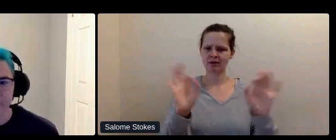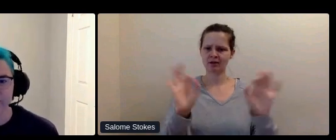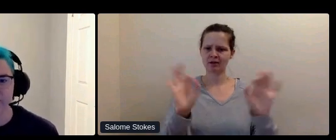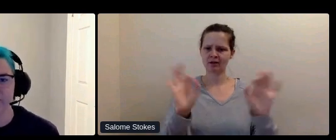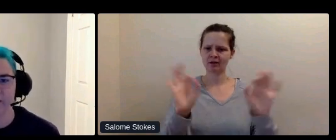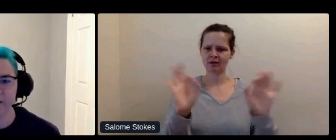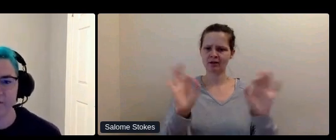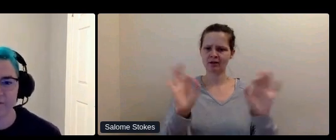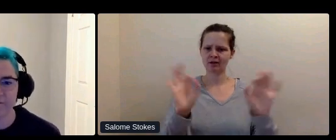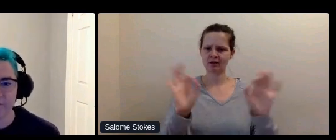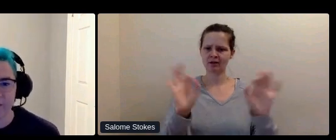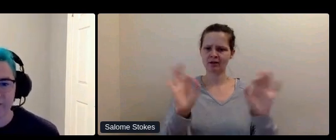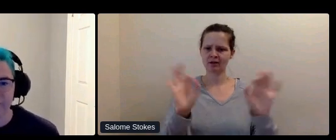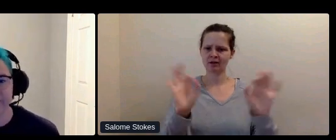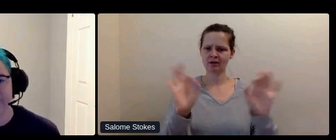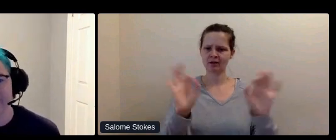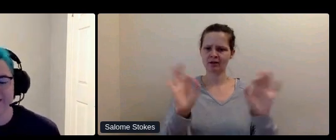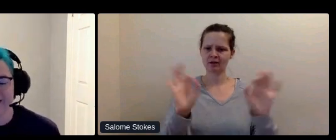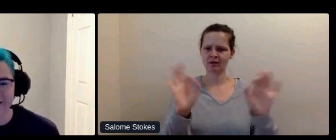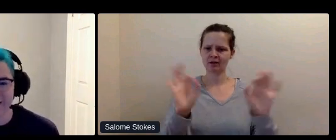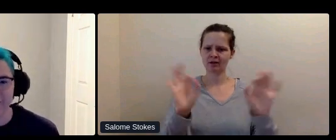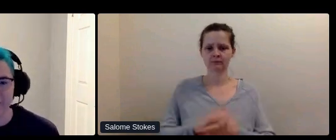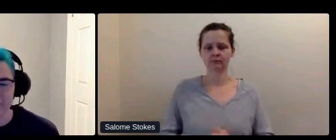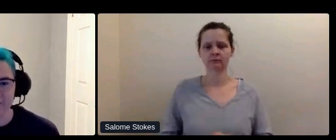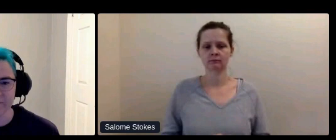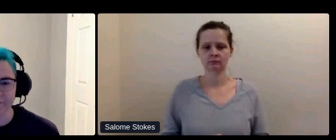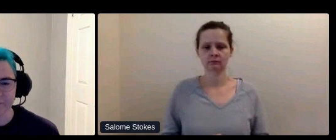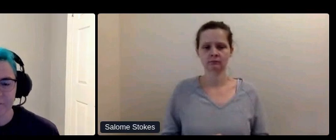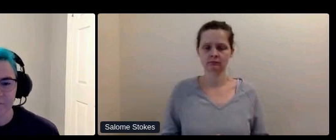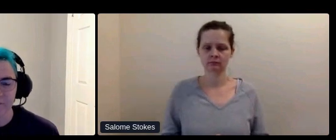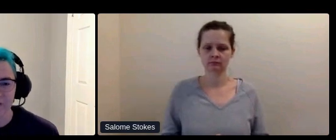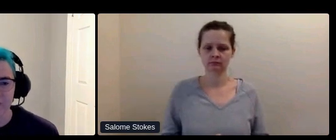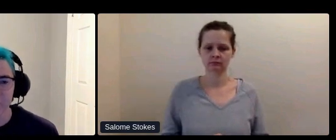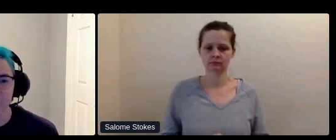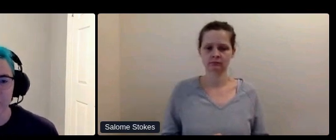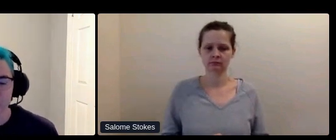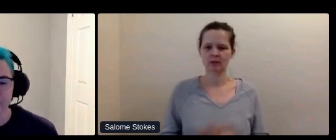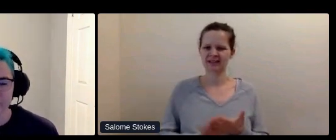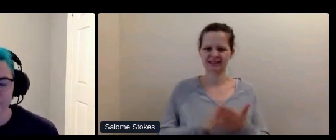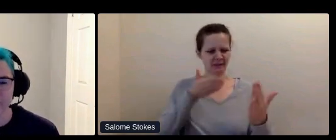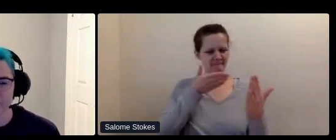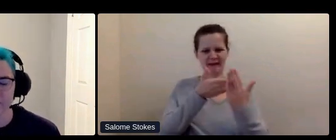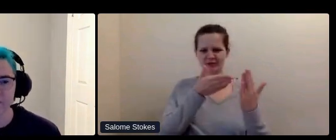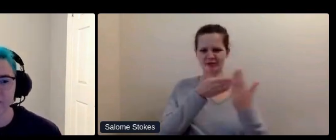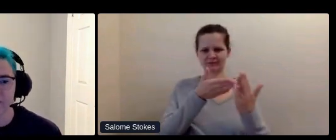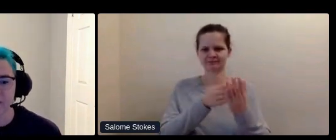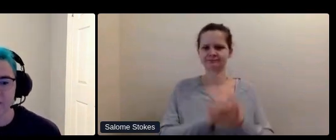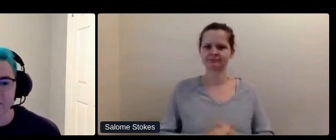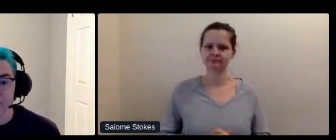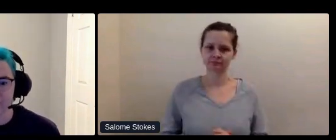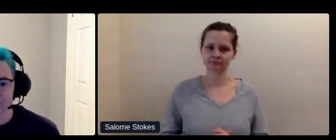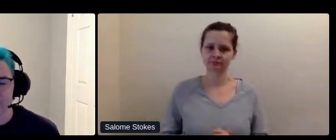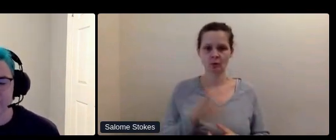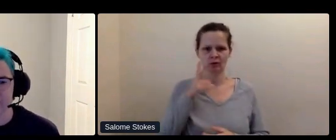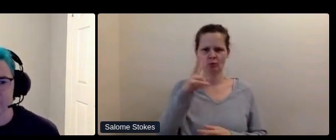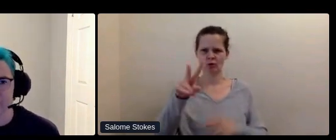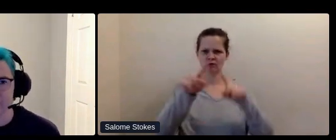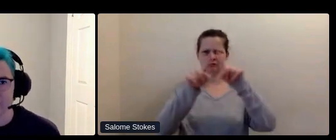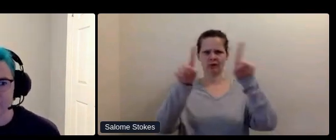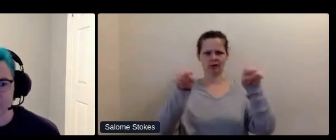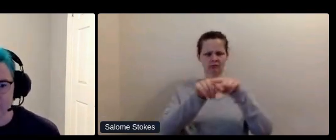remove limits, also referred to as unintended barriers. So when you watch that trailer, a lot of